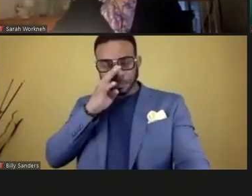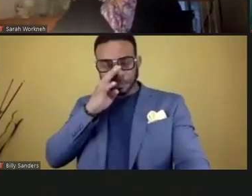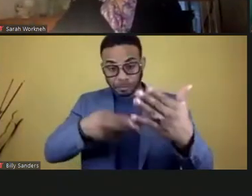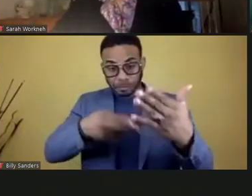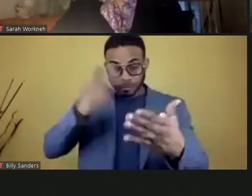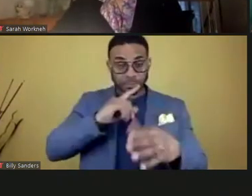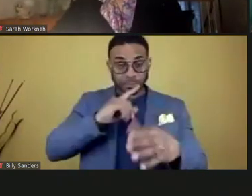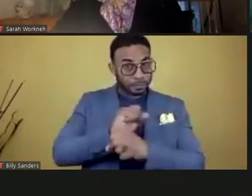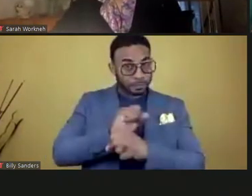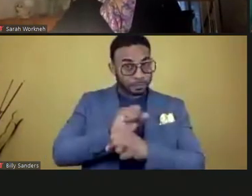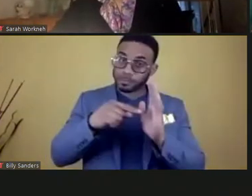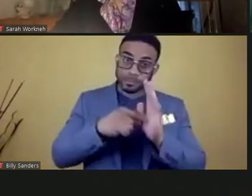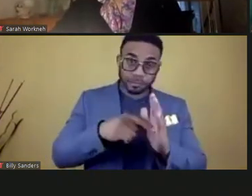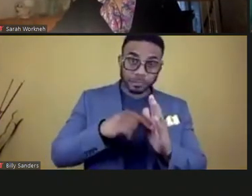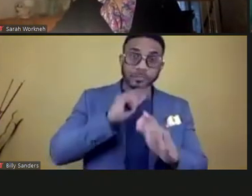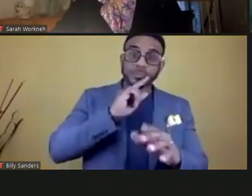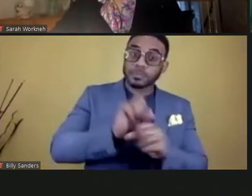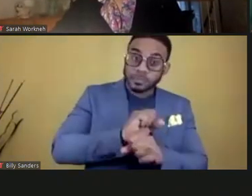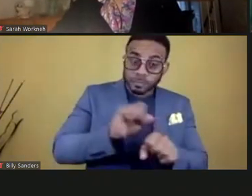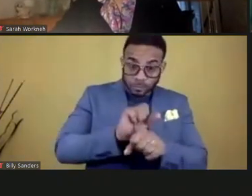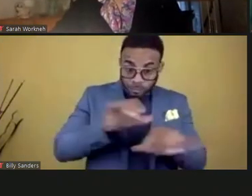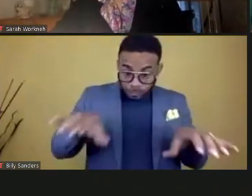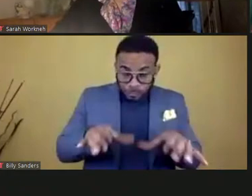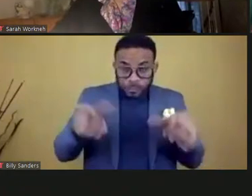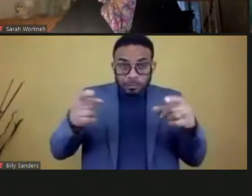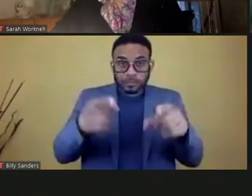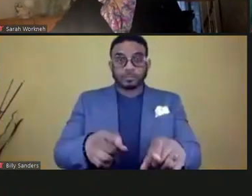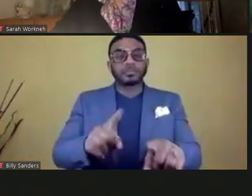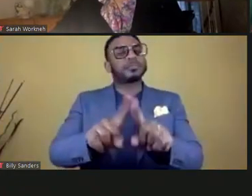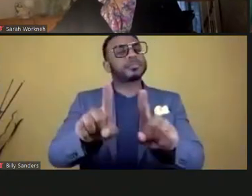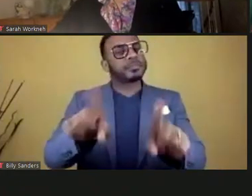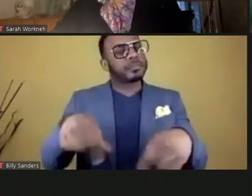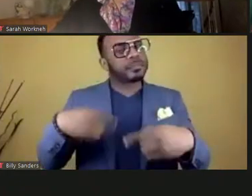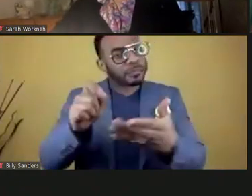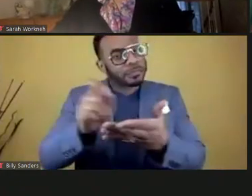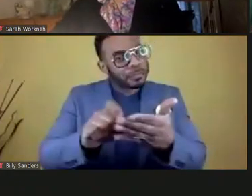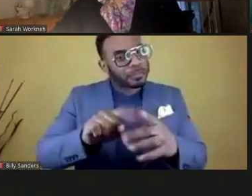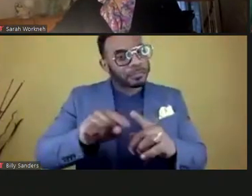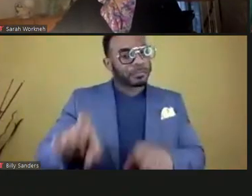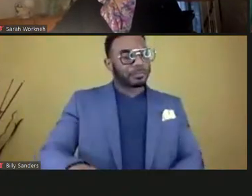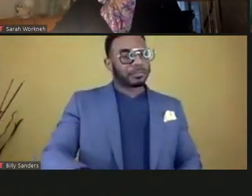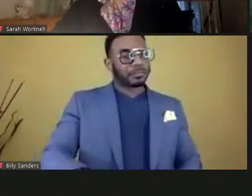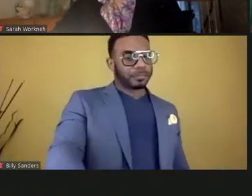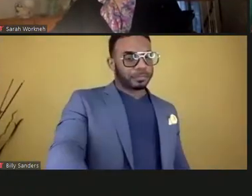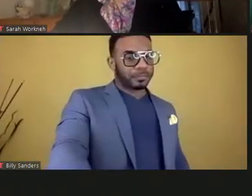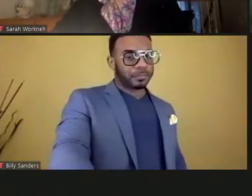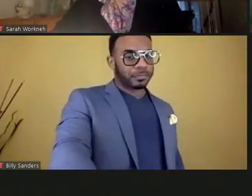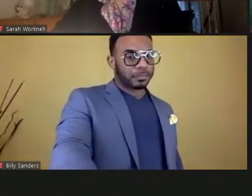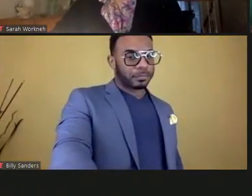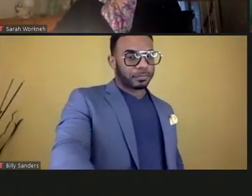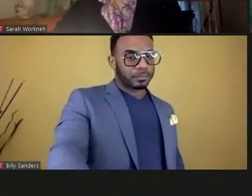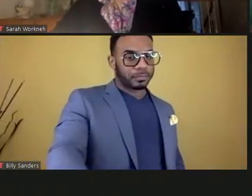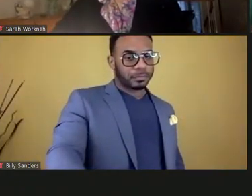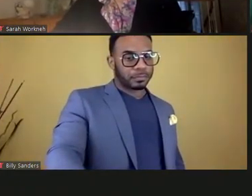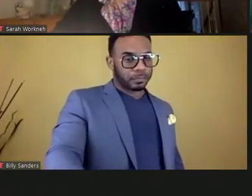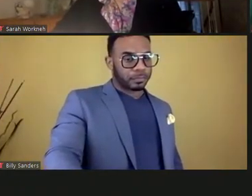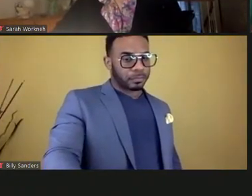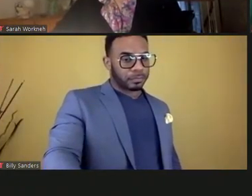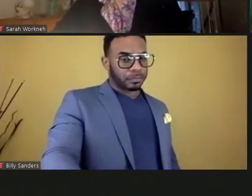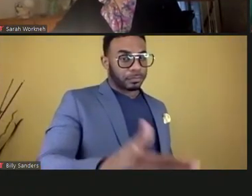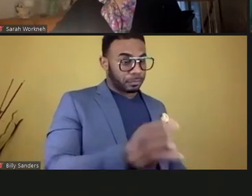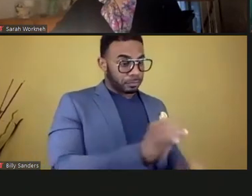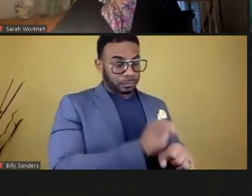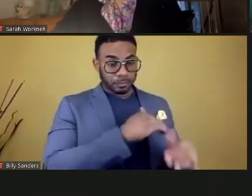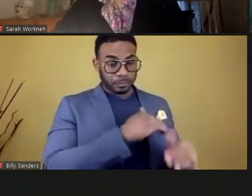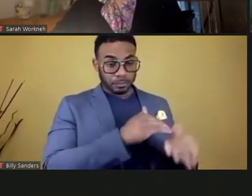histories definitely don't represent the actual work that was happening, but they have been written as such. And so a lot of the work that my